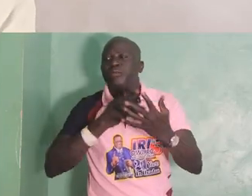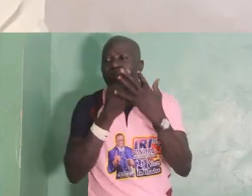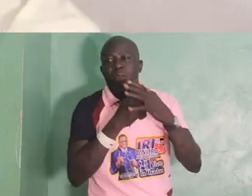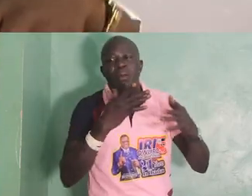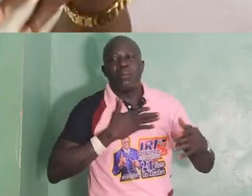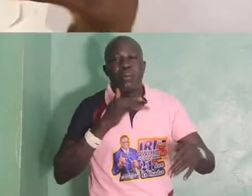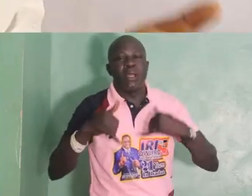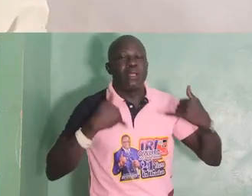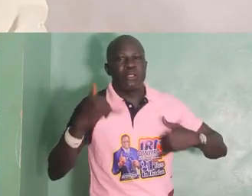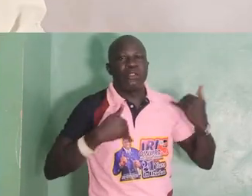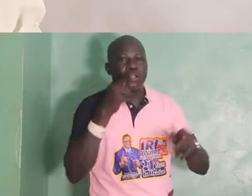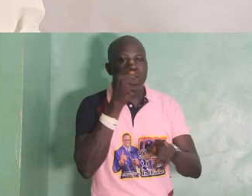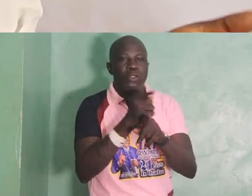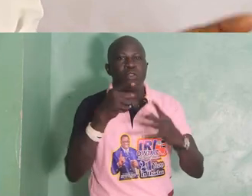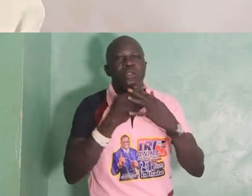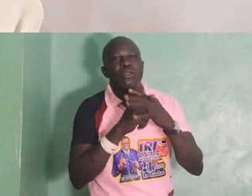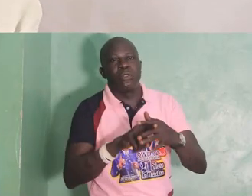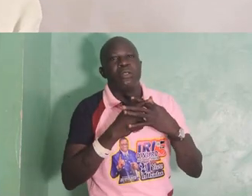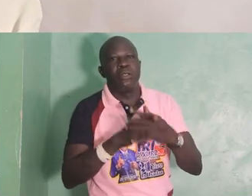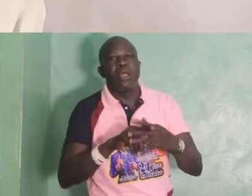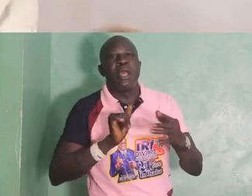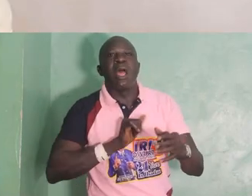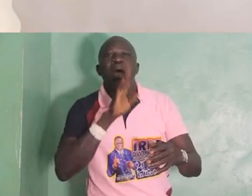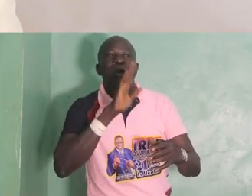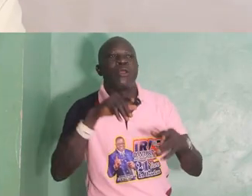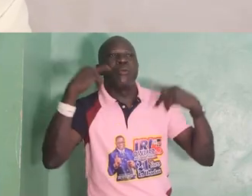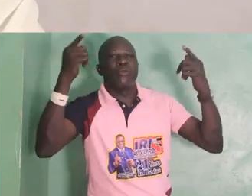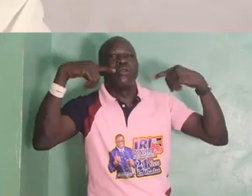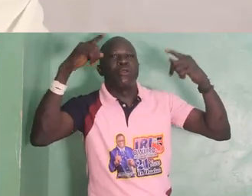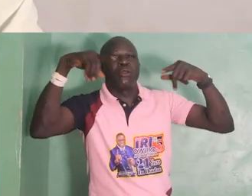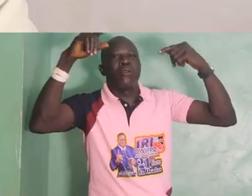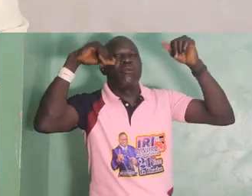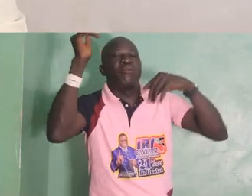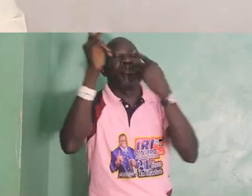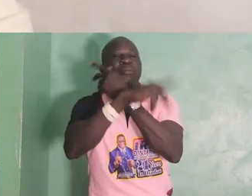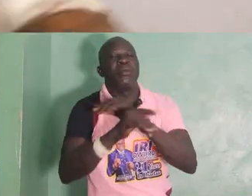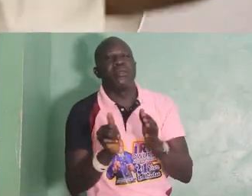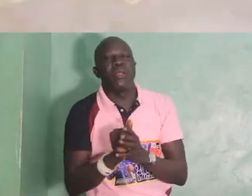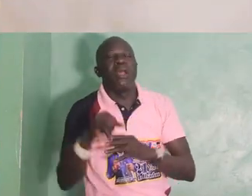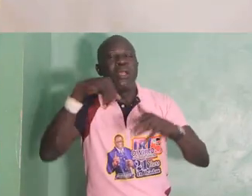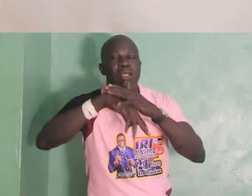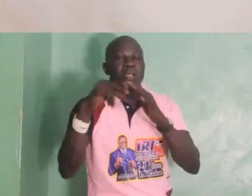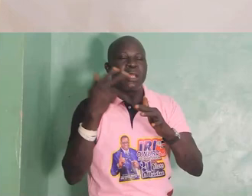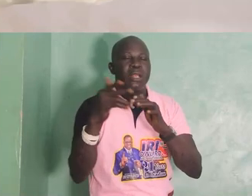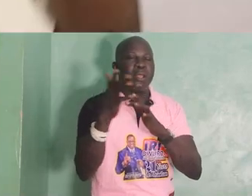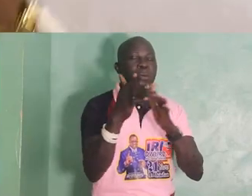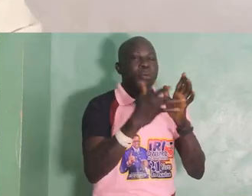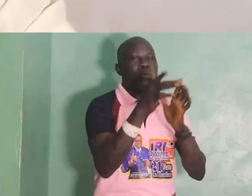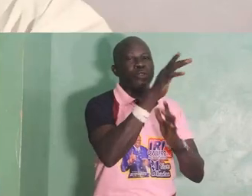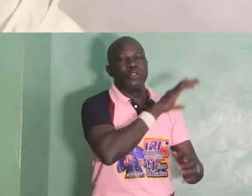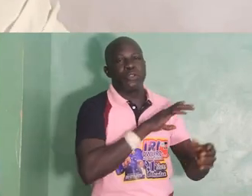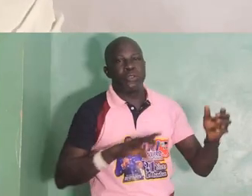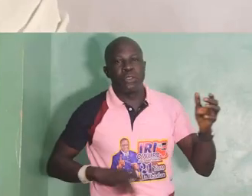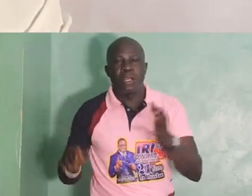Mere mo lo lori re. She la yo mi sese bere mo lo lori re. In the name